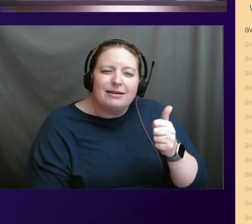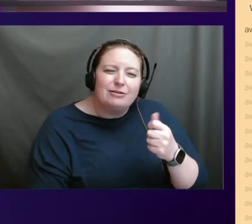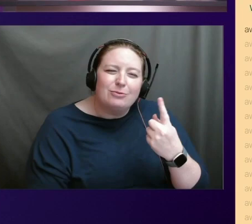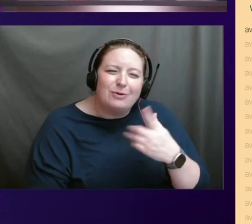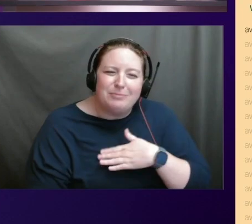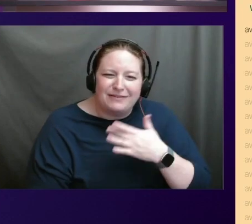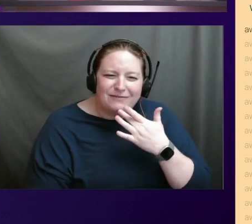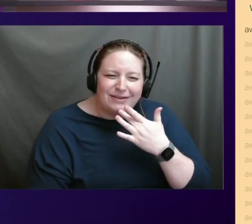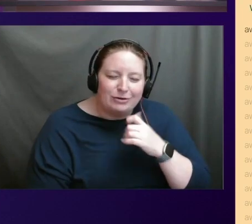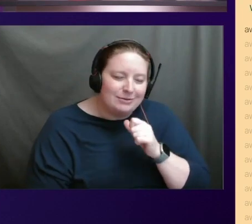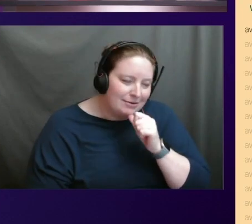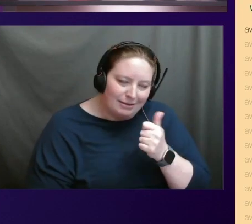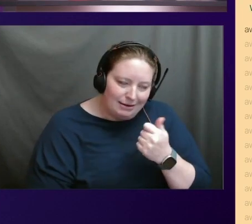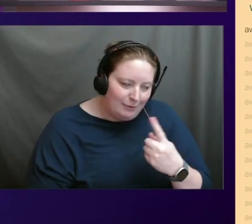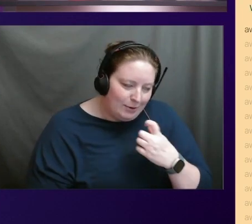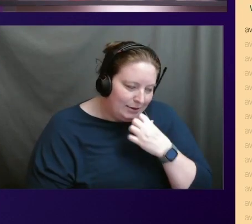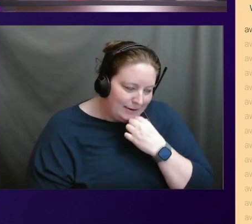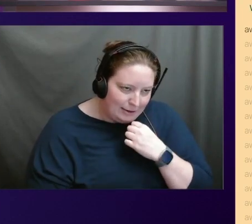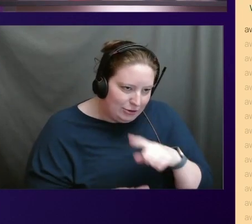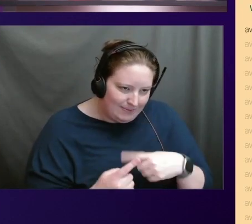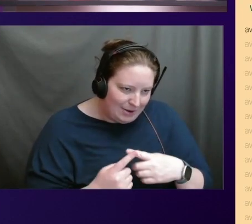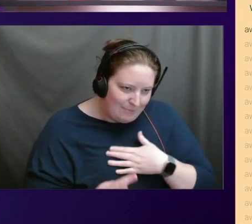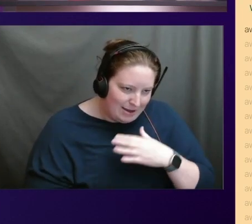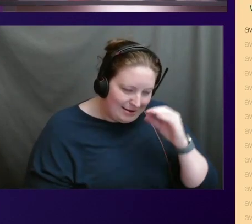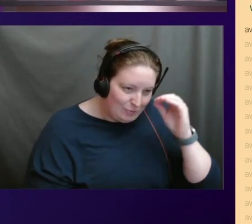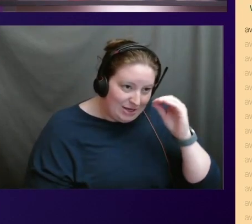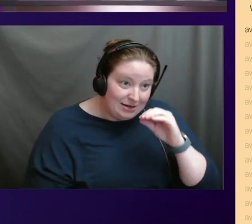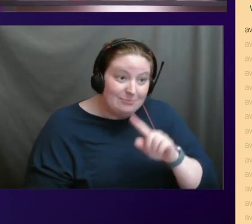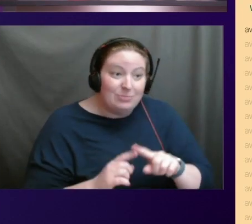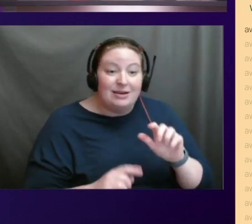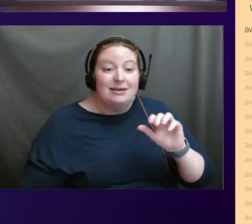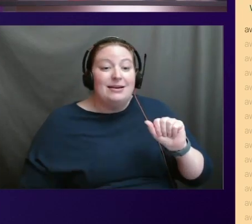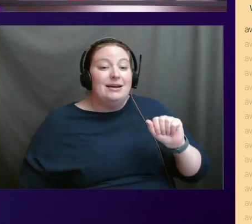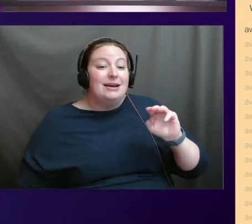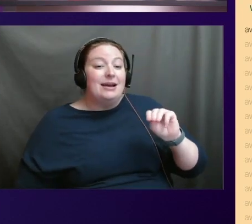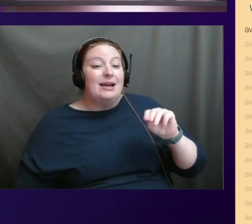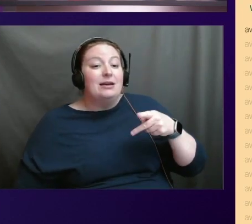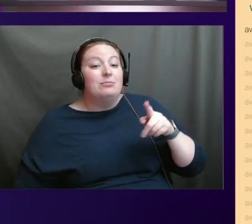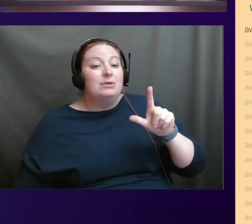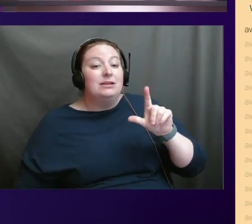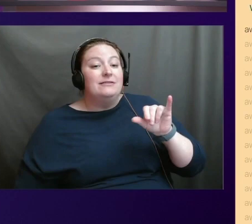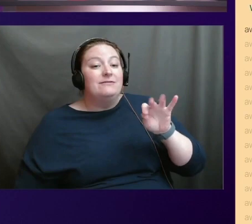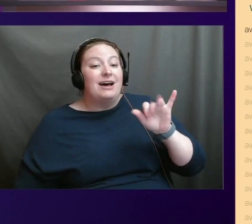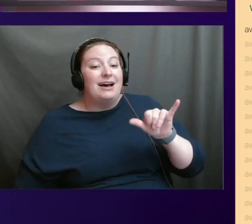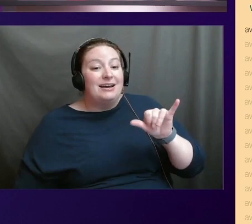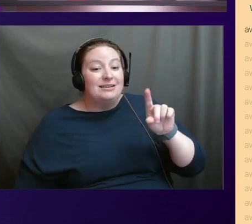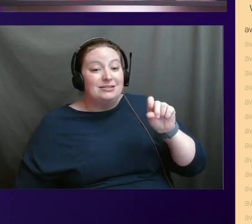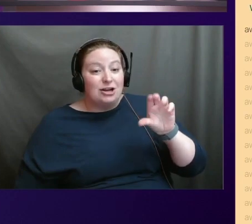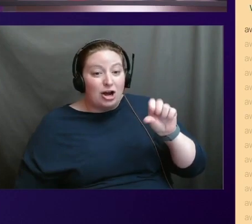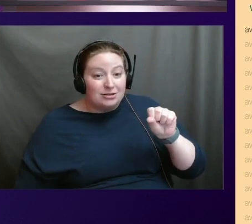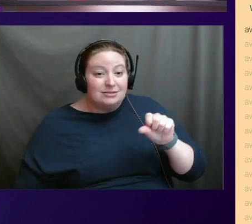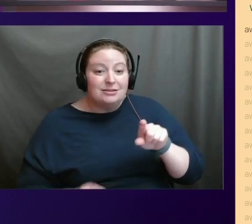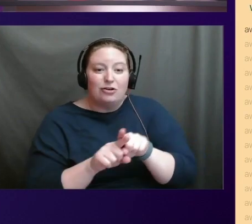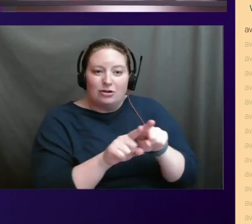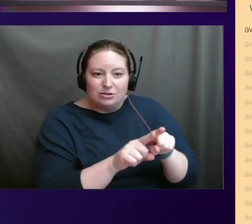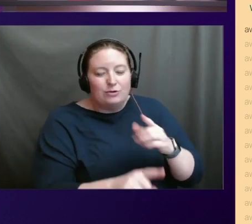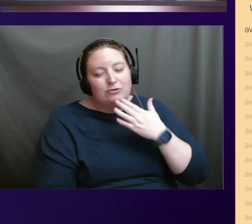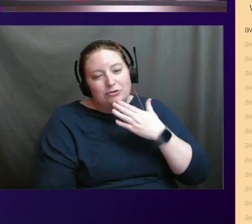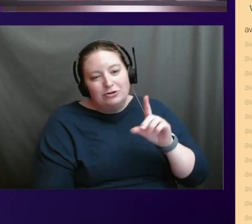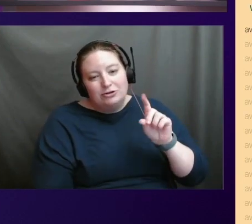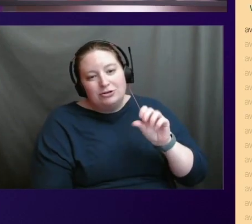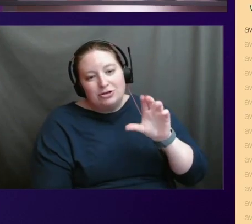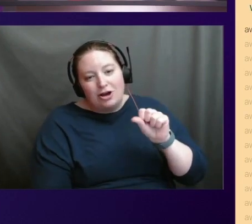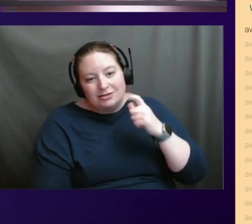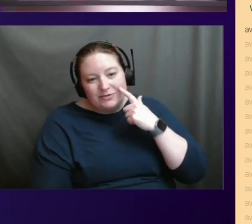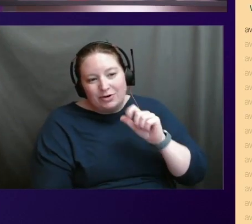about my opinion, but Amplify docs also I think are very, very good docs in terms of AWS docs.